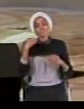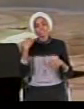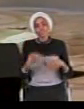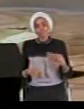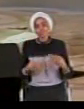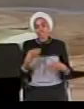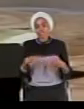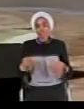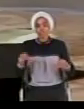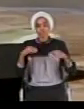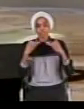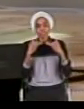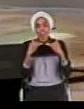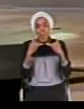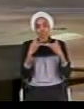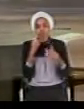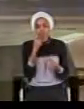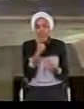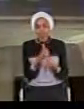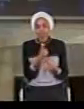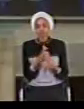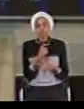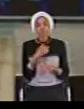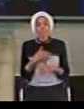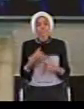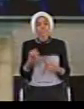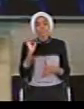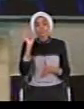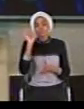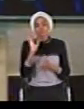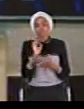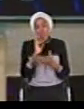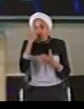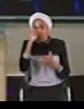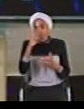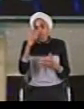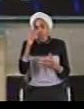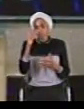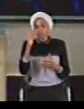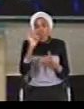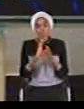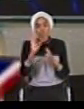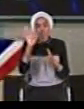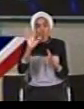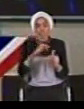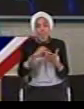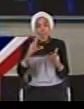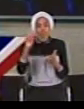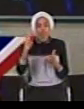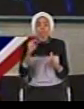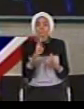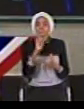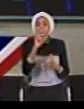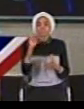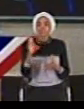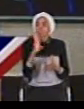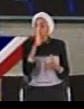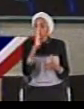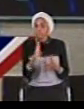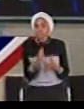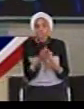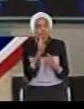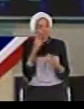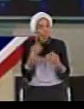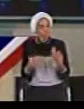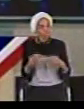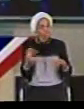justification. Romans chapter 5, reading from verse 1. Therefore, being justified by faith, we have peace